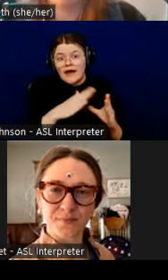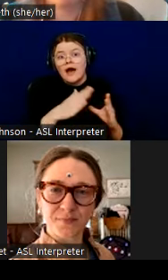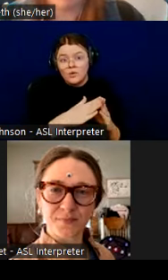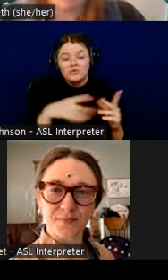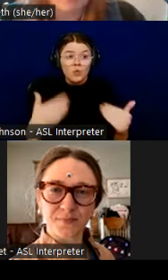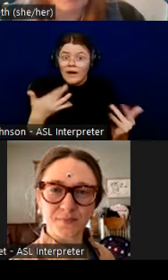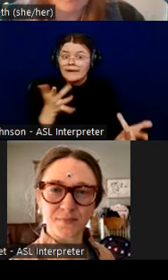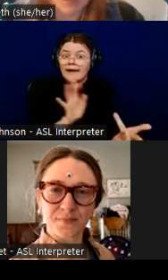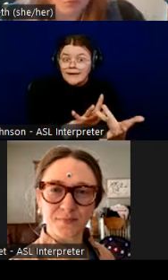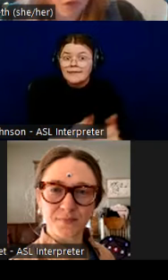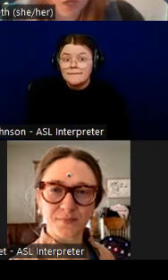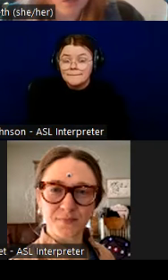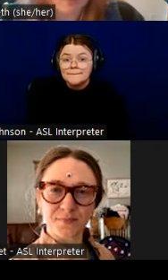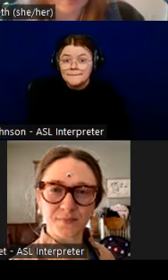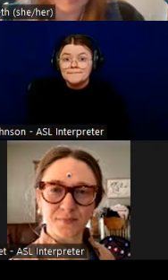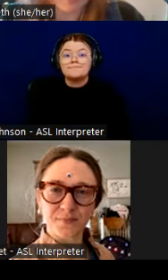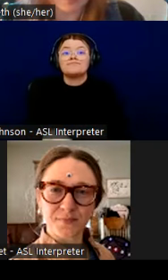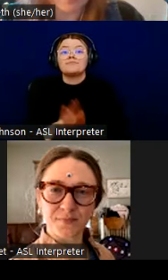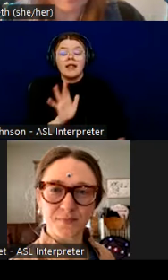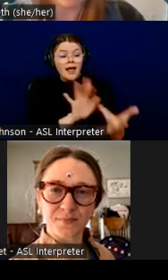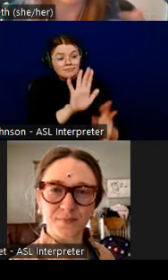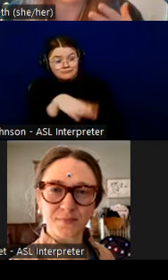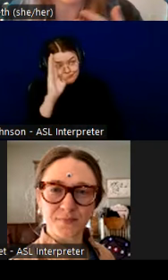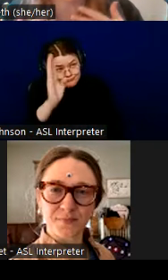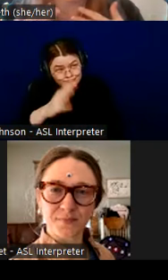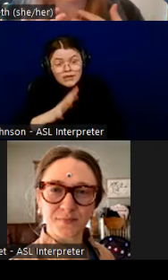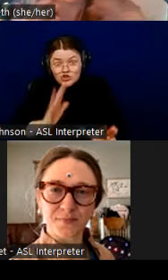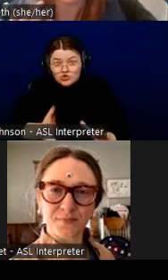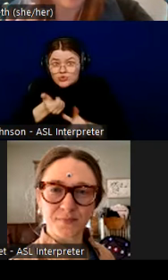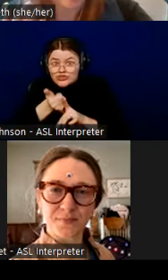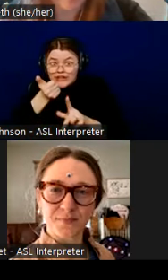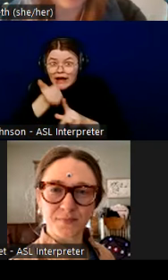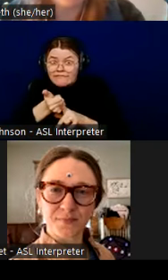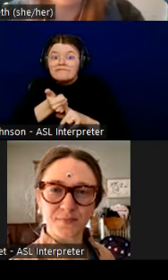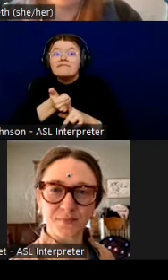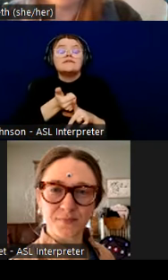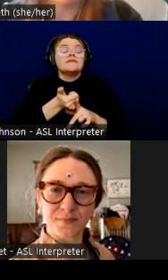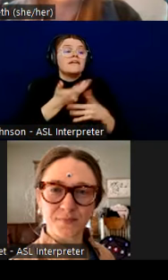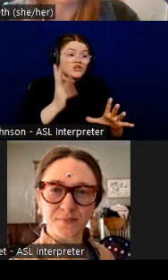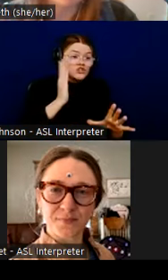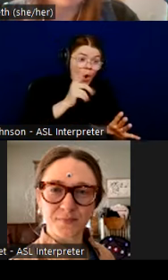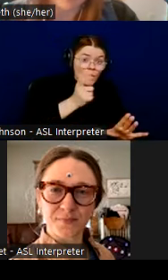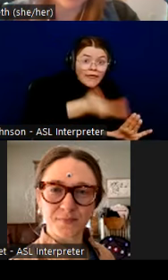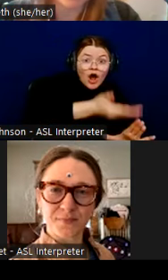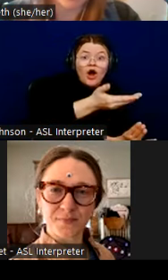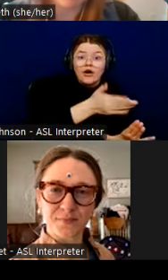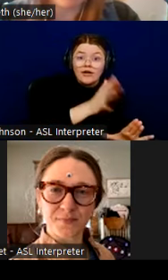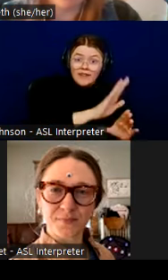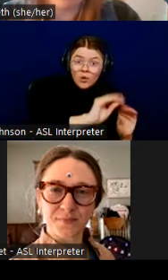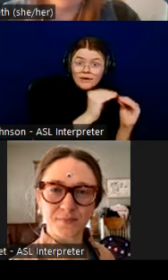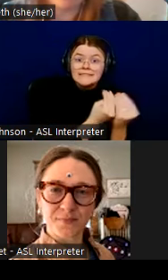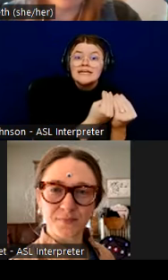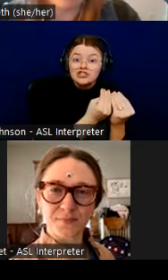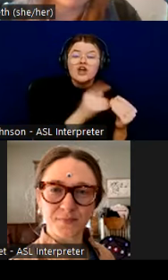them. Let them know who you are, make sure you know who they are, and develop